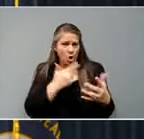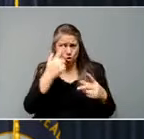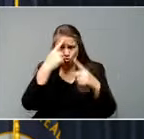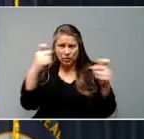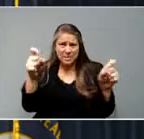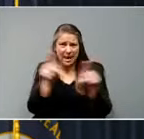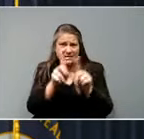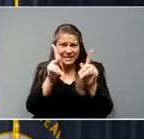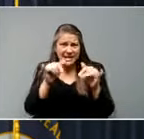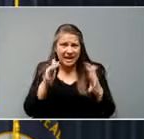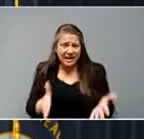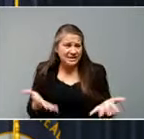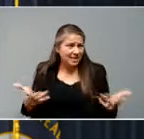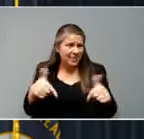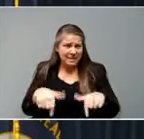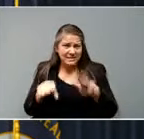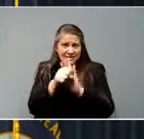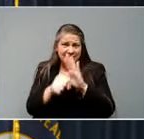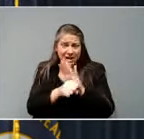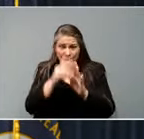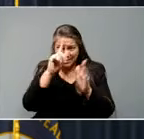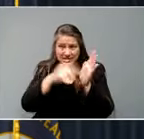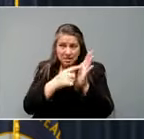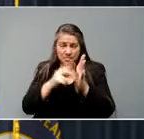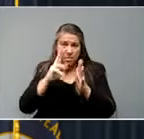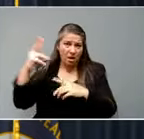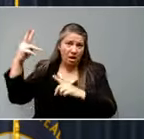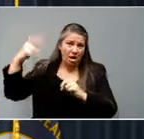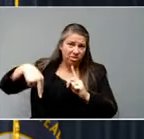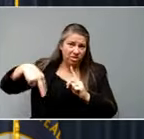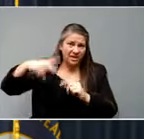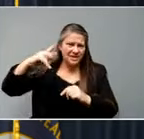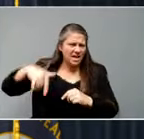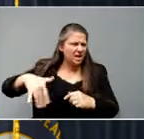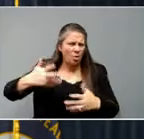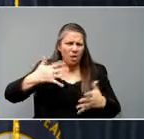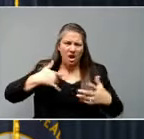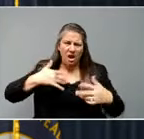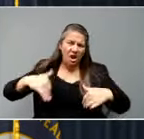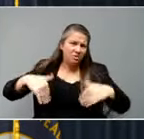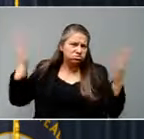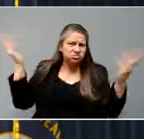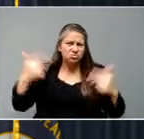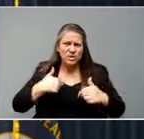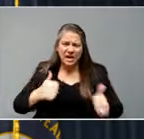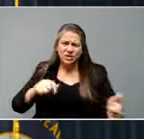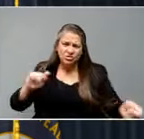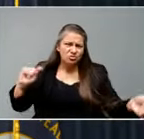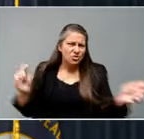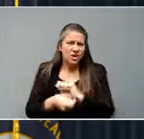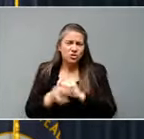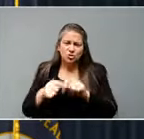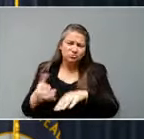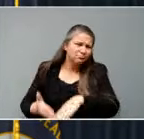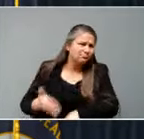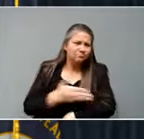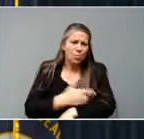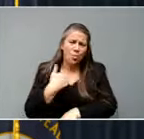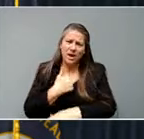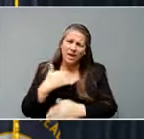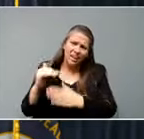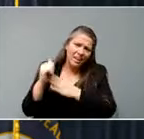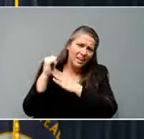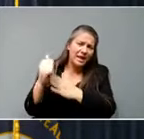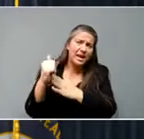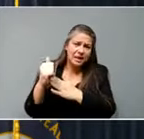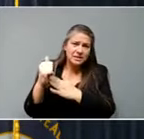a state that others have sometime looked down on. We have a chance to change that, and for us to be the leader. We